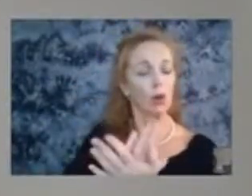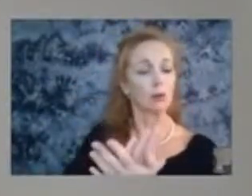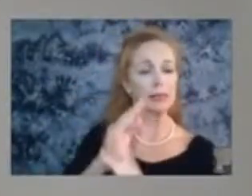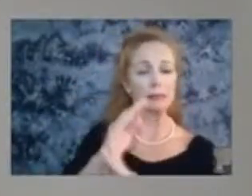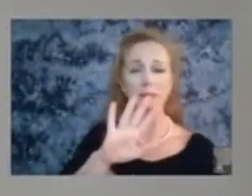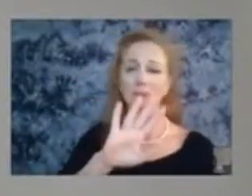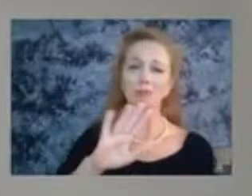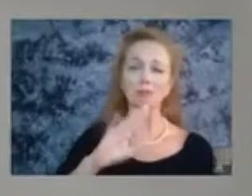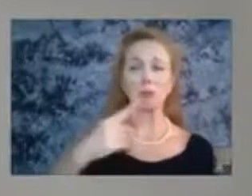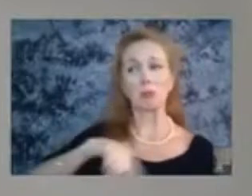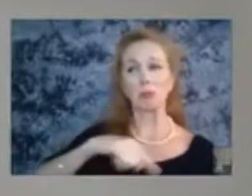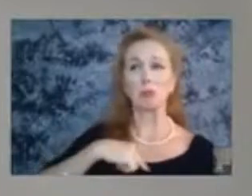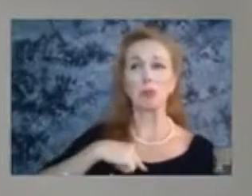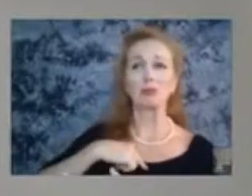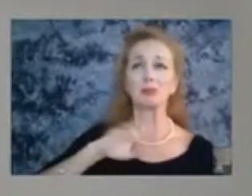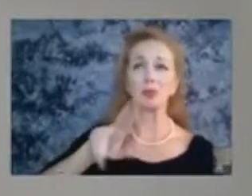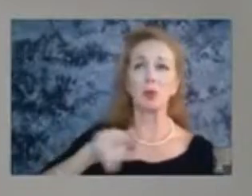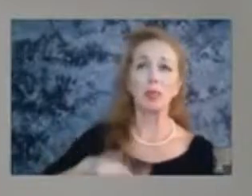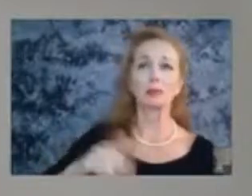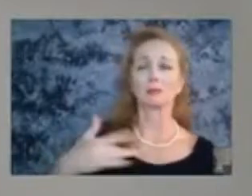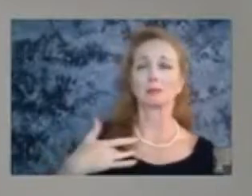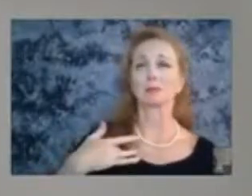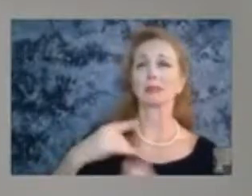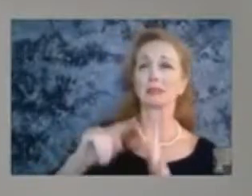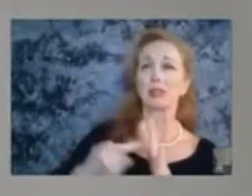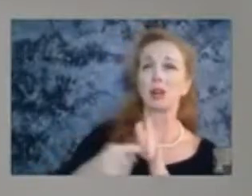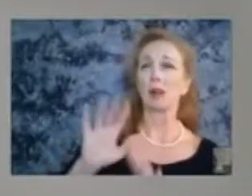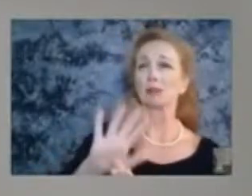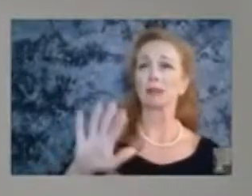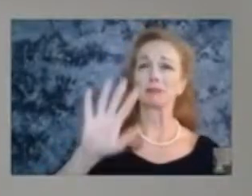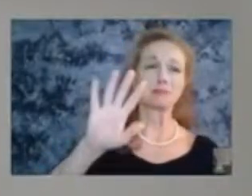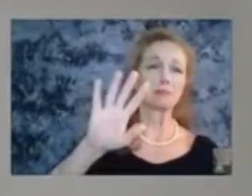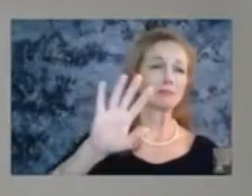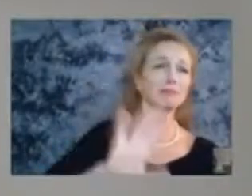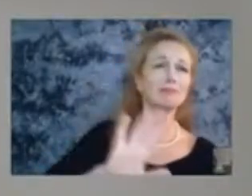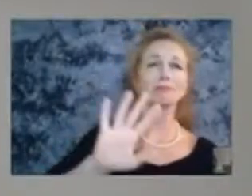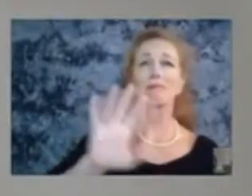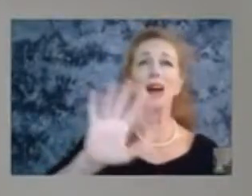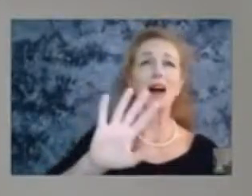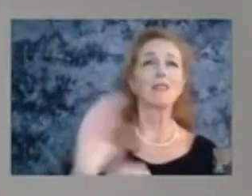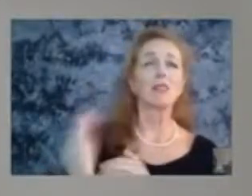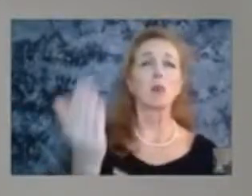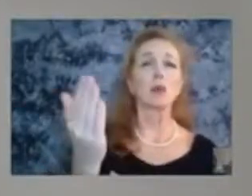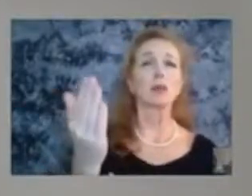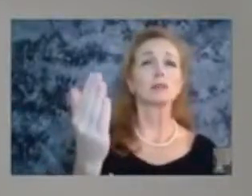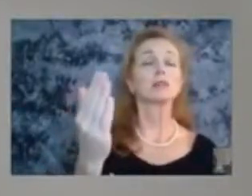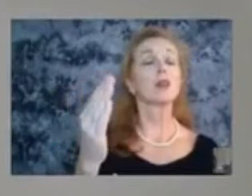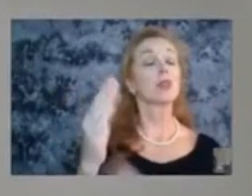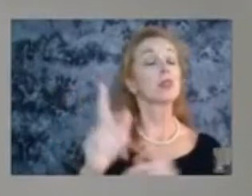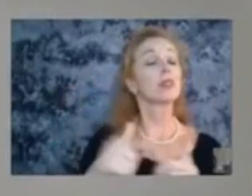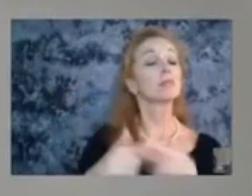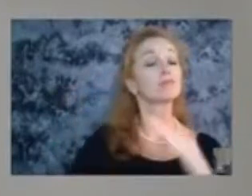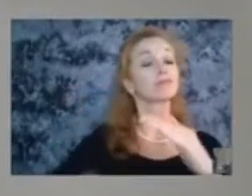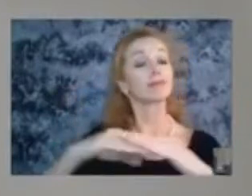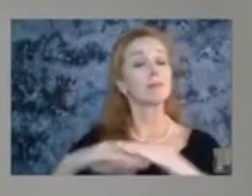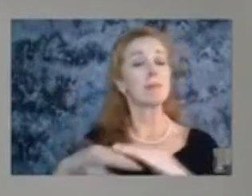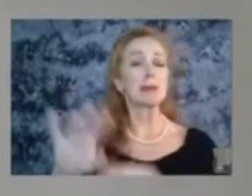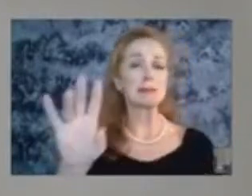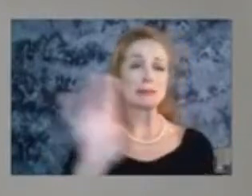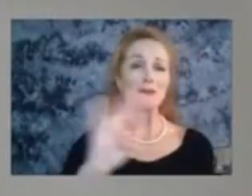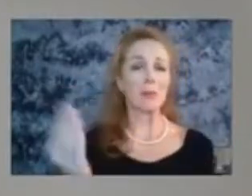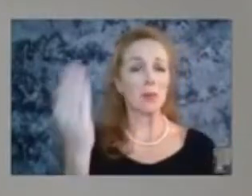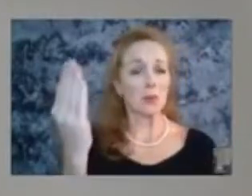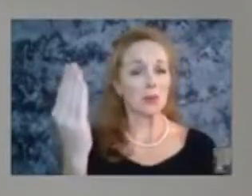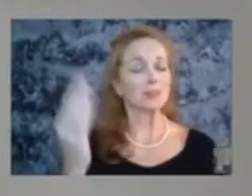typical occupancy level will reach a peak at some time by 7 o'clock, depending whatever that peak is. And that is to go